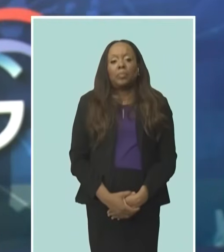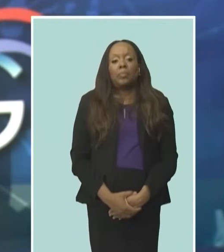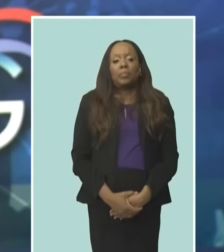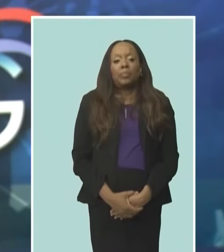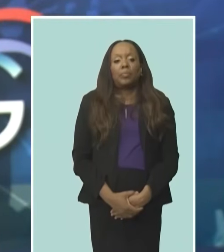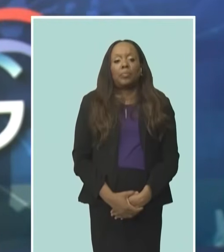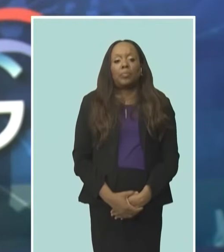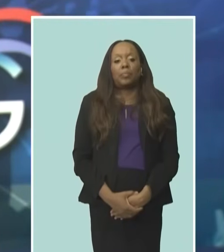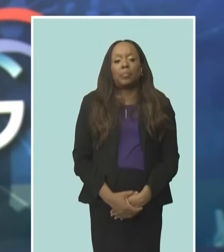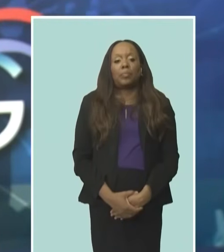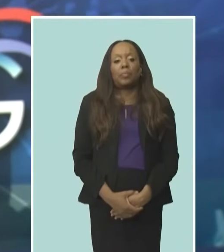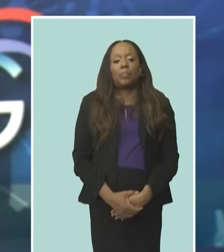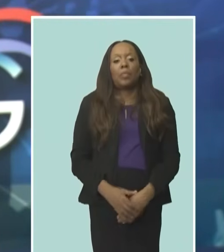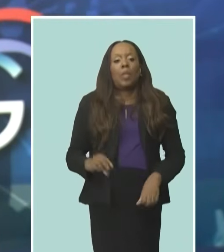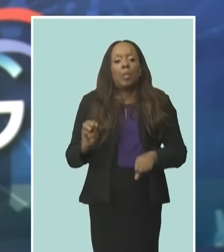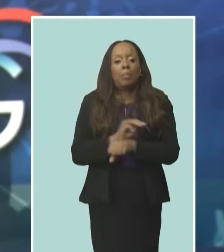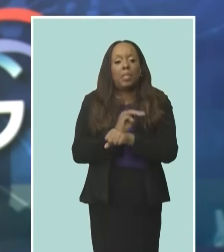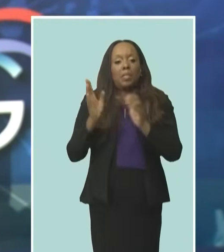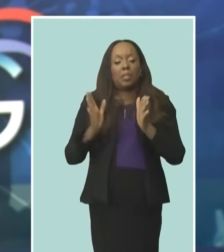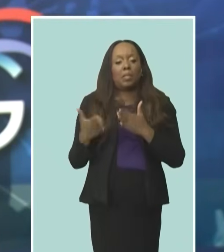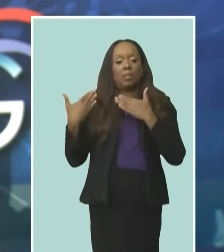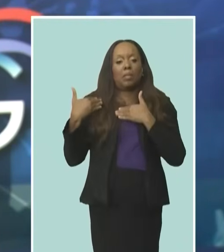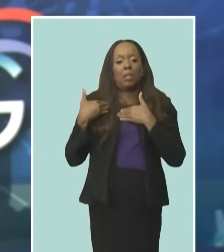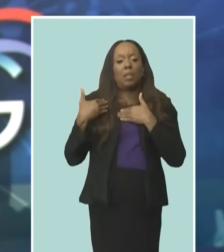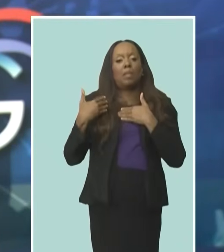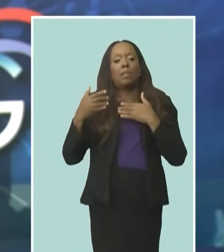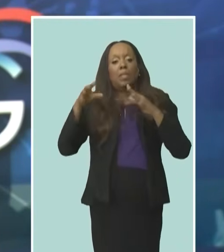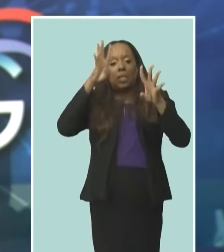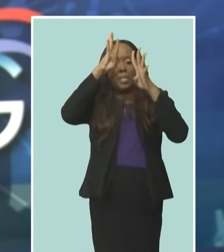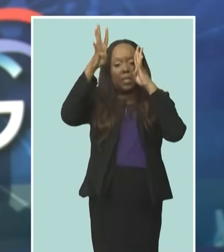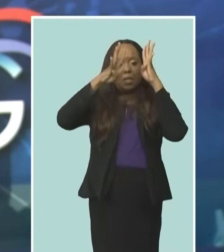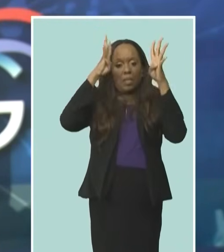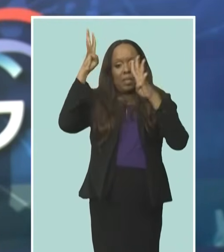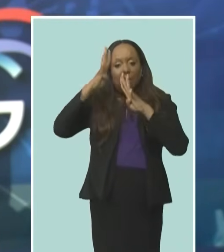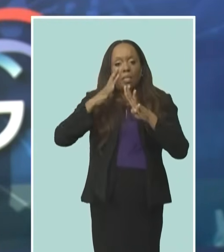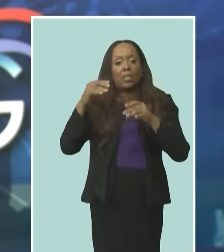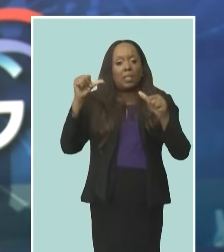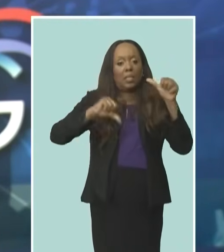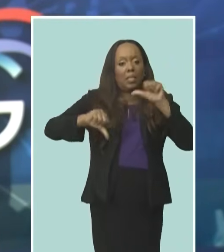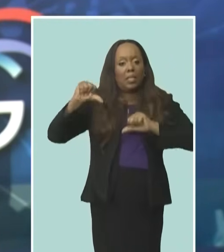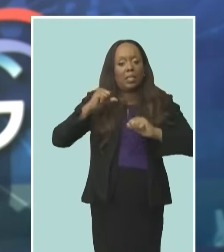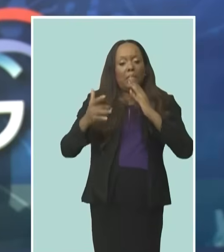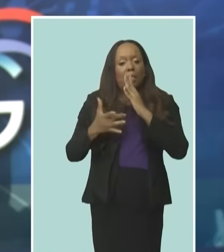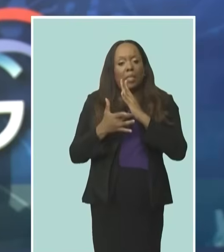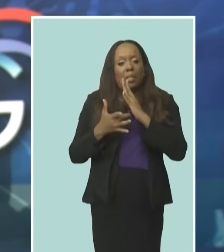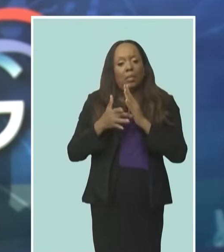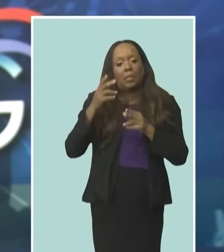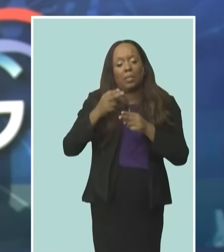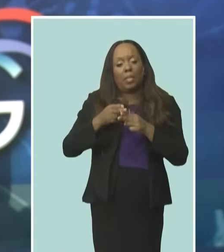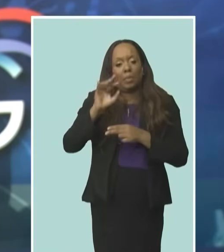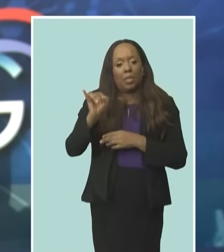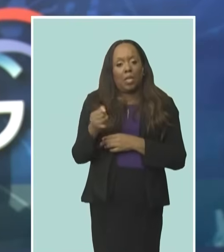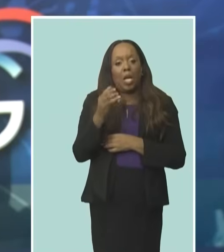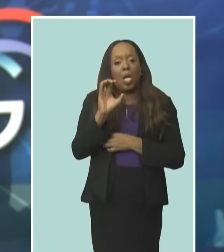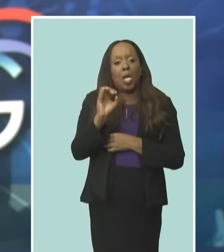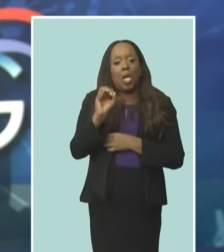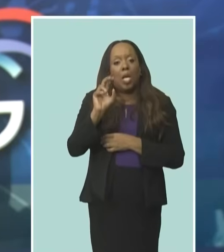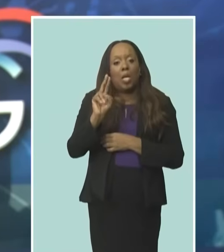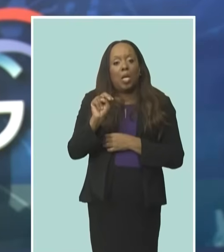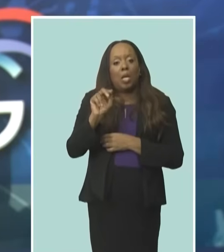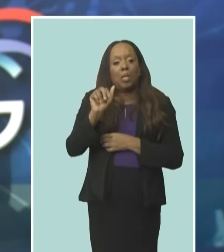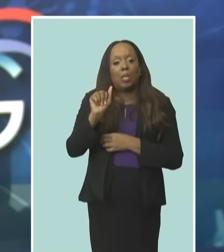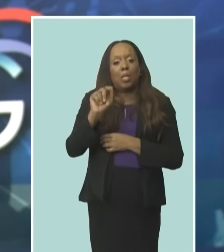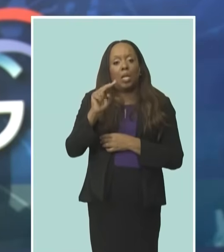Also addressing the workshop was Minister of Innovation, Industry, Science and Technology, Jonathan Reed. He says Barbados has begun the next phase